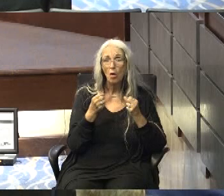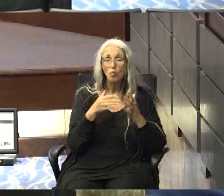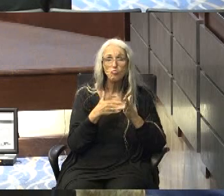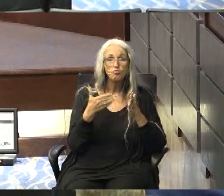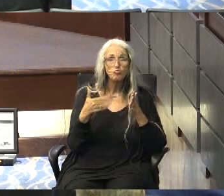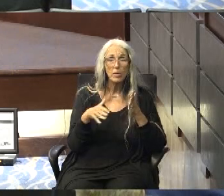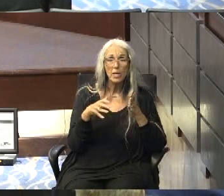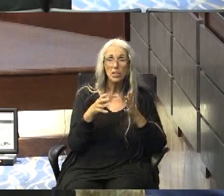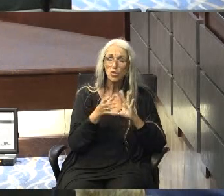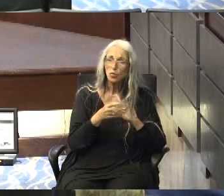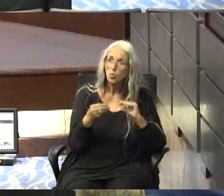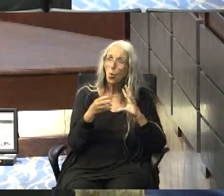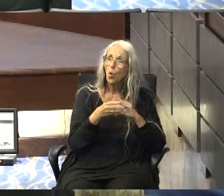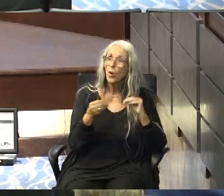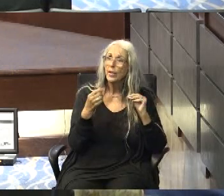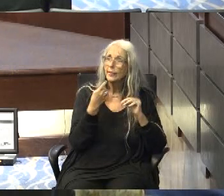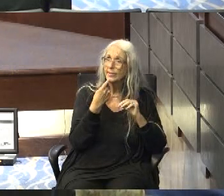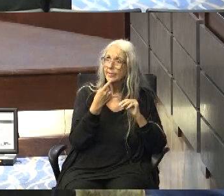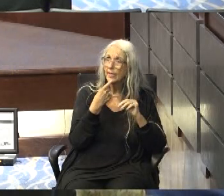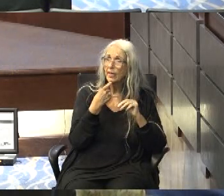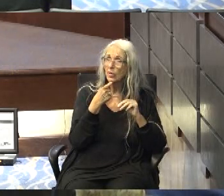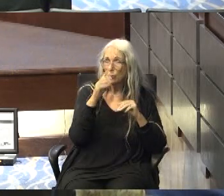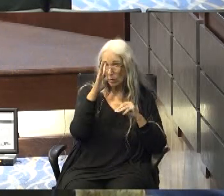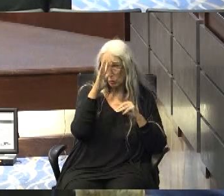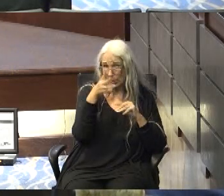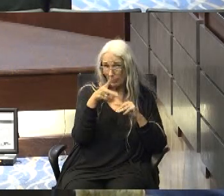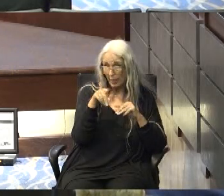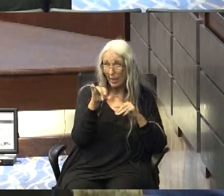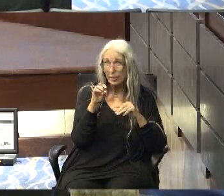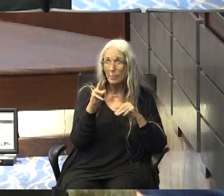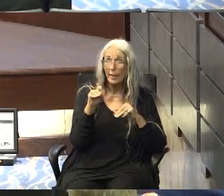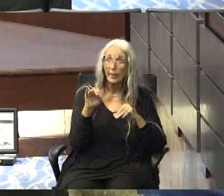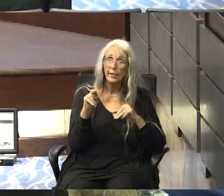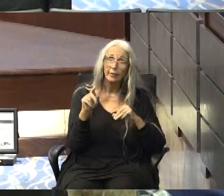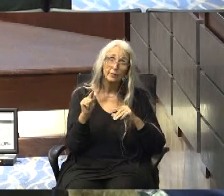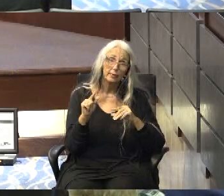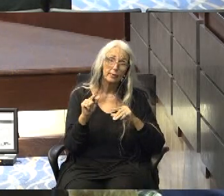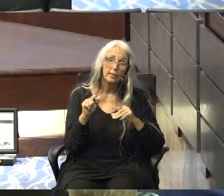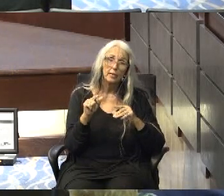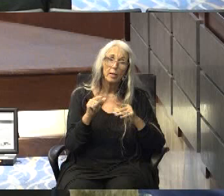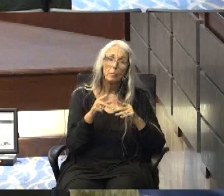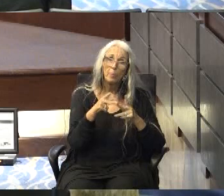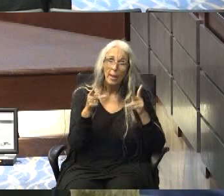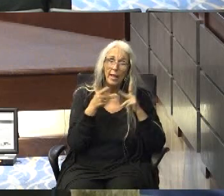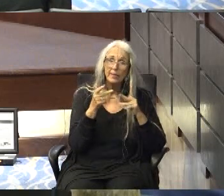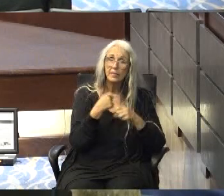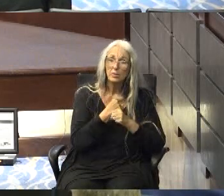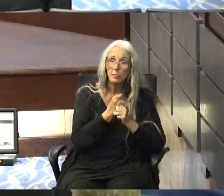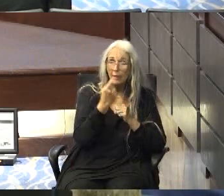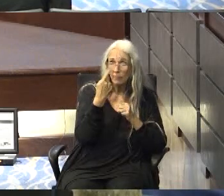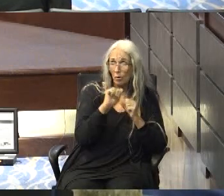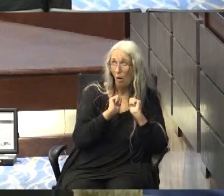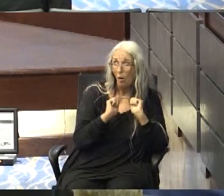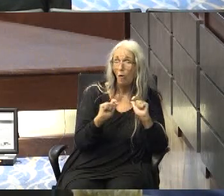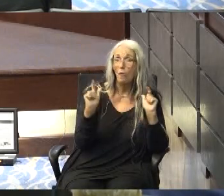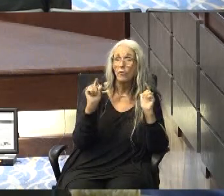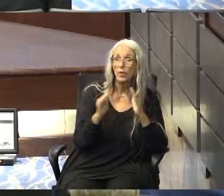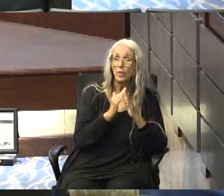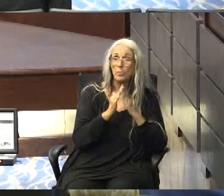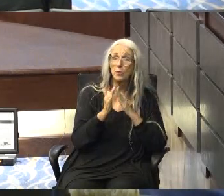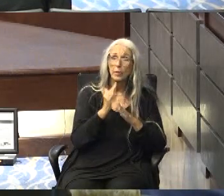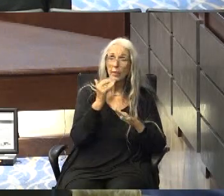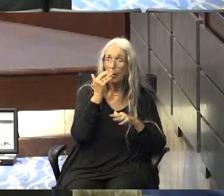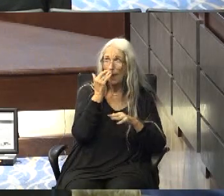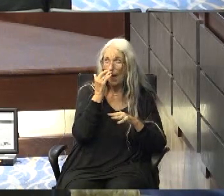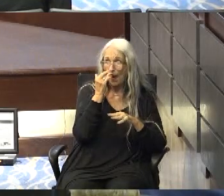rich stories to tell. And as we create placemaking, let us make sure that place is made for all of our community in an